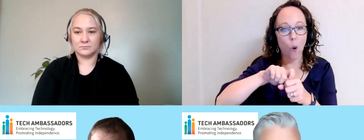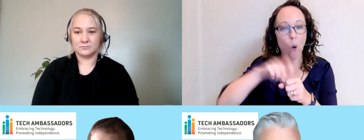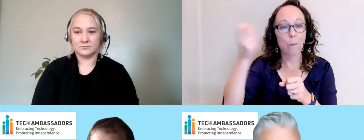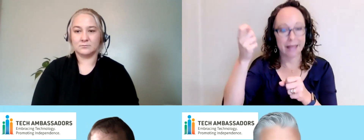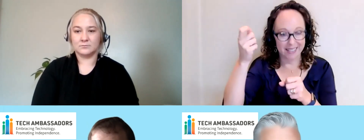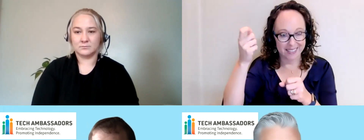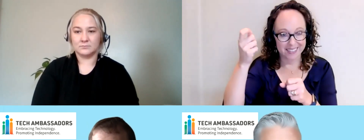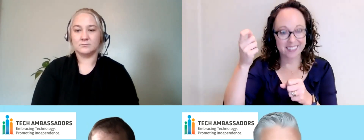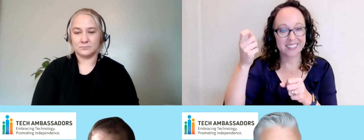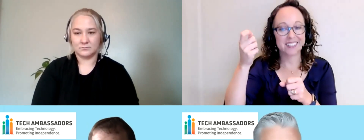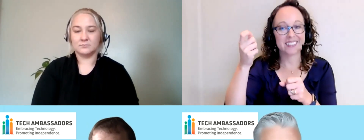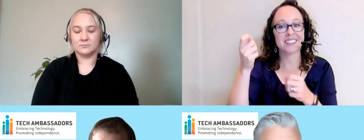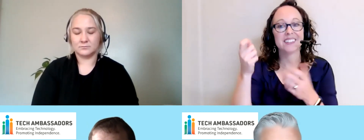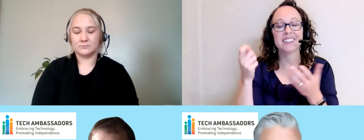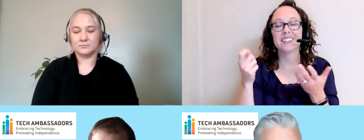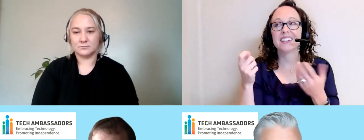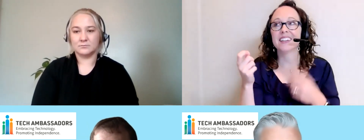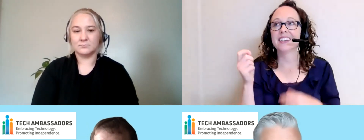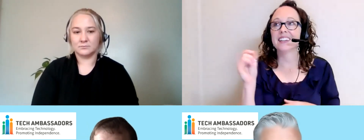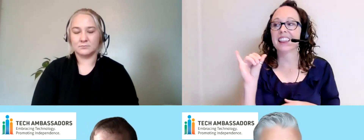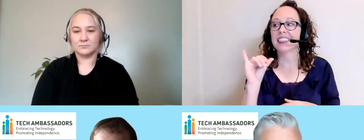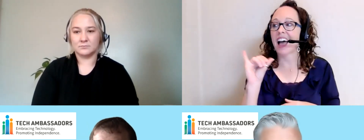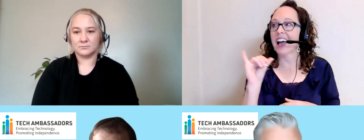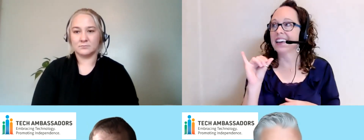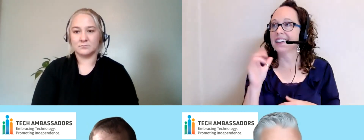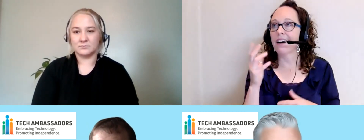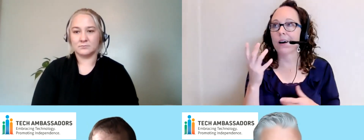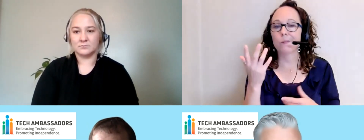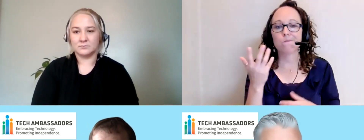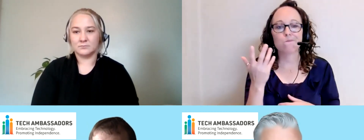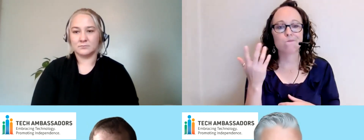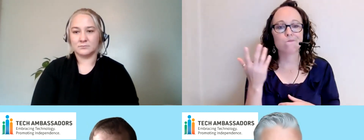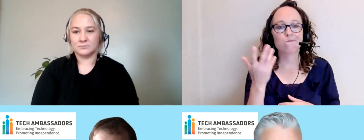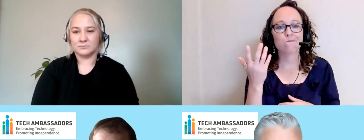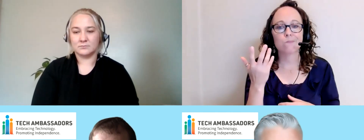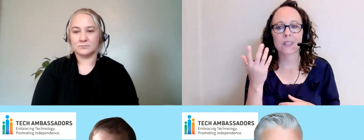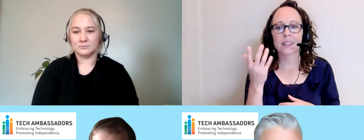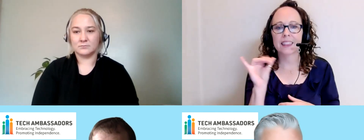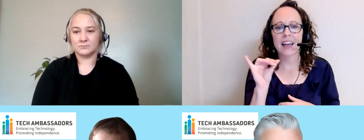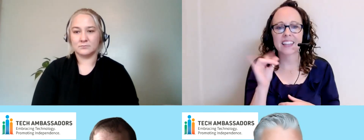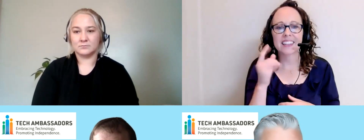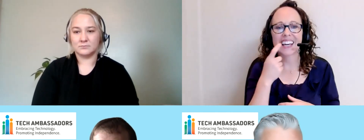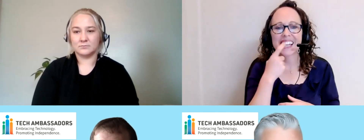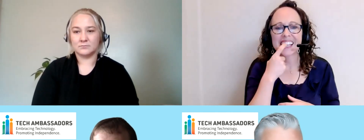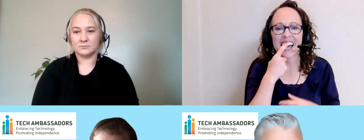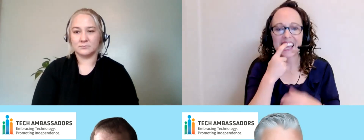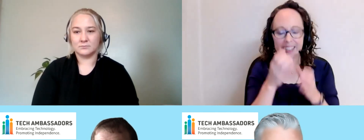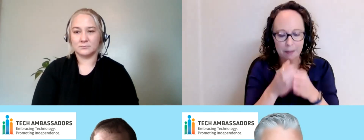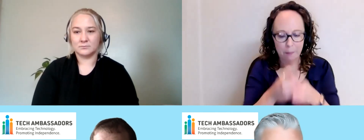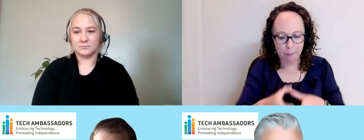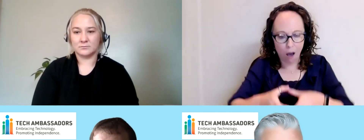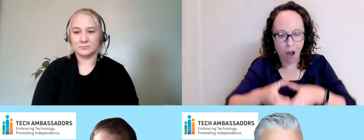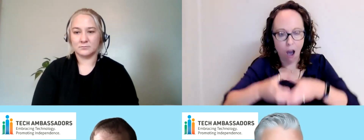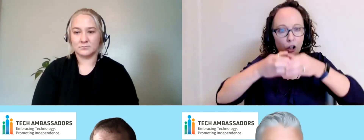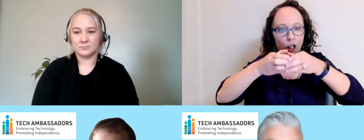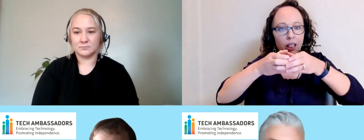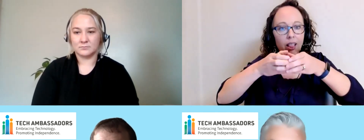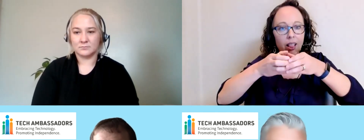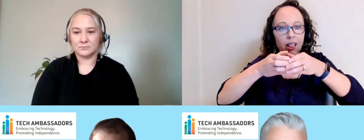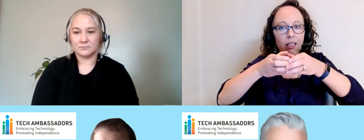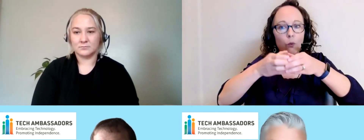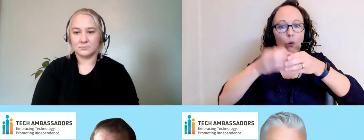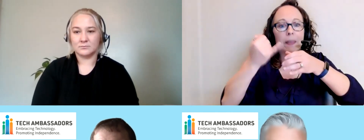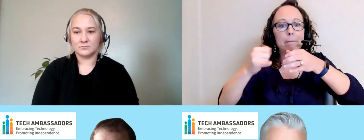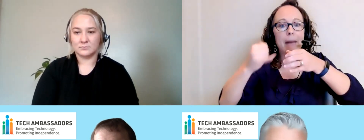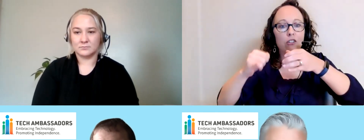for like the glass top or the glass bottles with the metal tops,